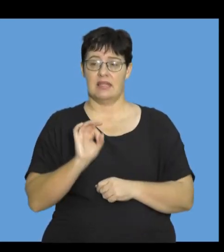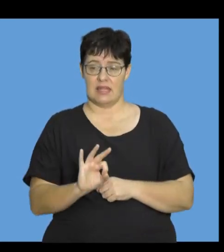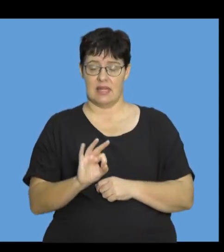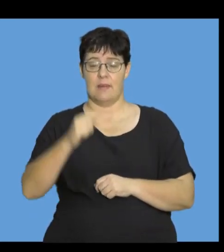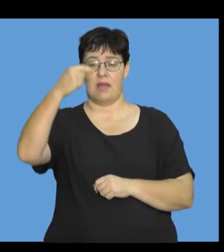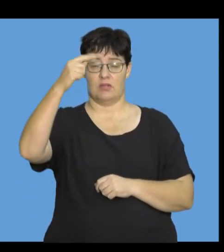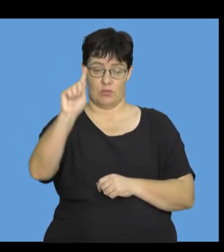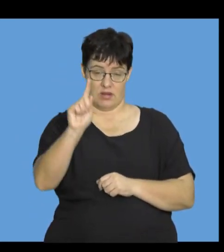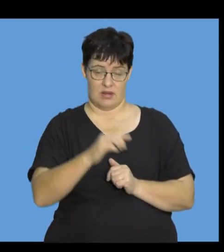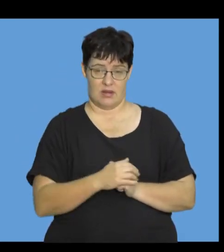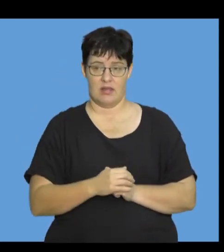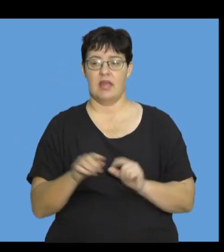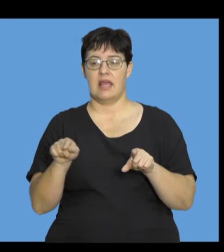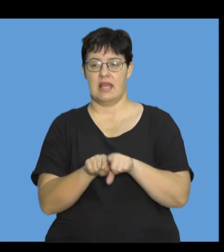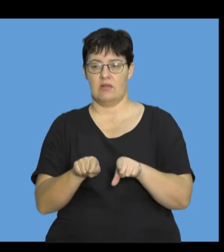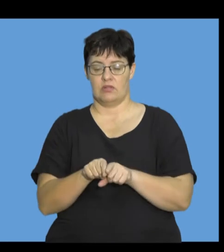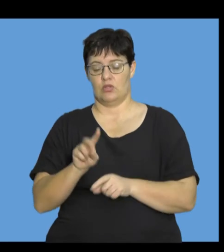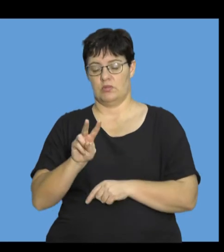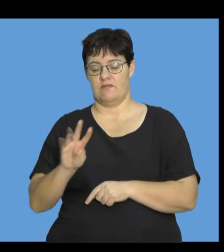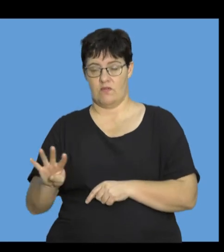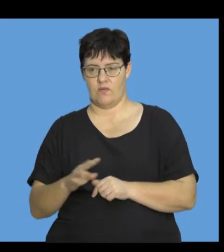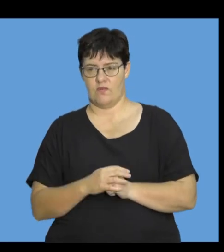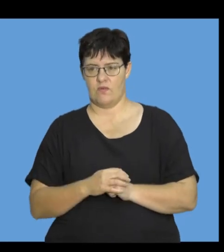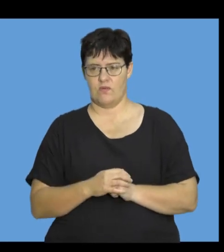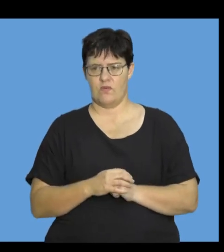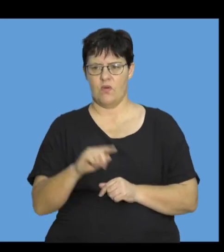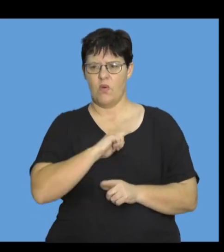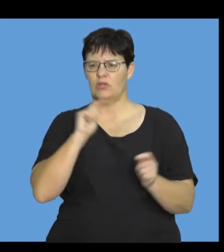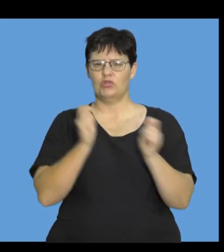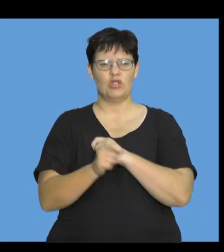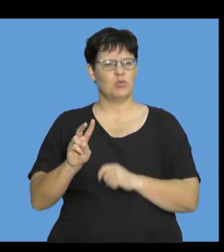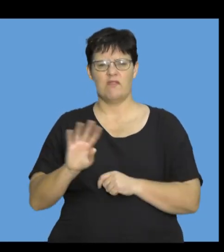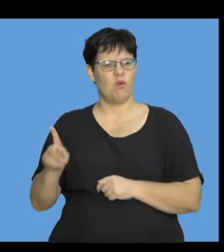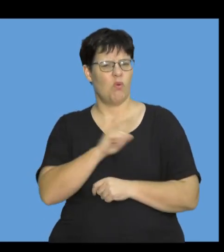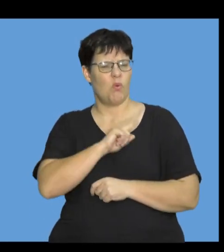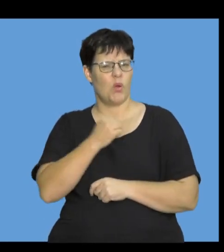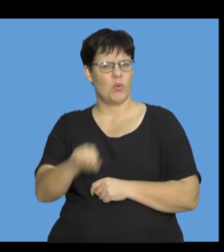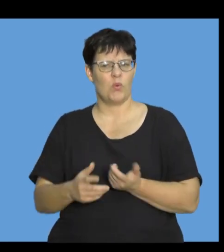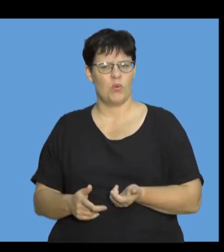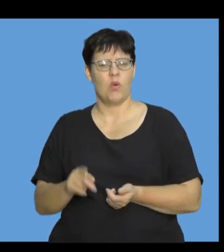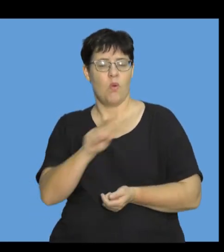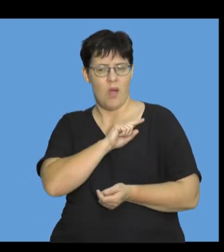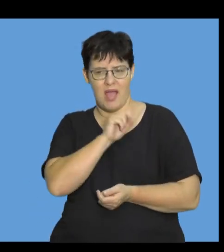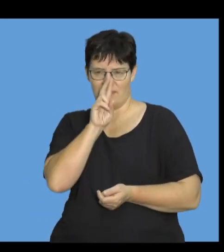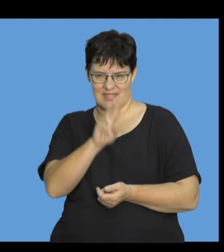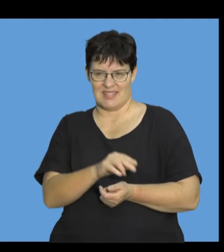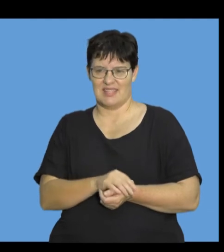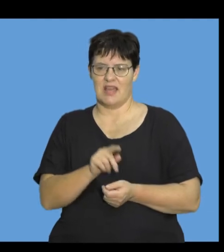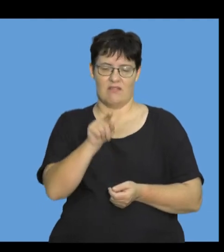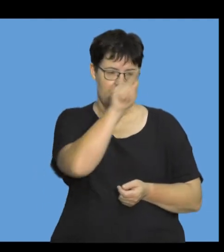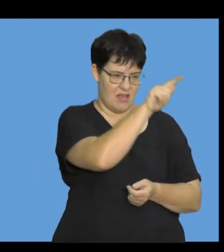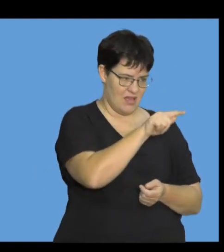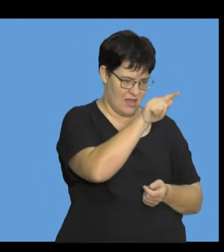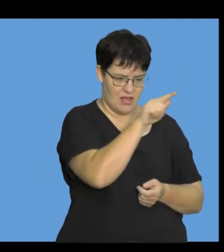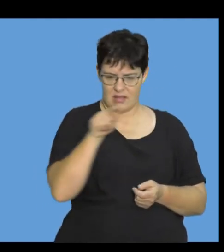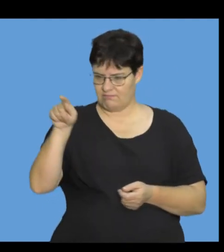the exponent of minus 1 equals to 24. Why am I not changing the 24? Because you can see that I